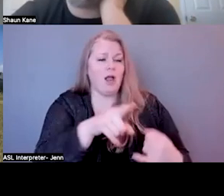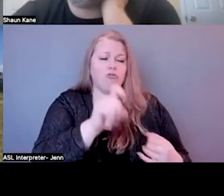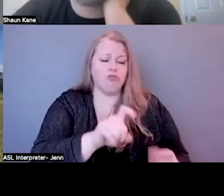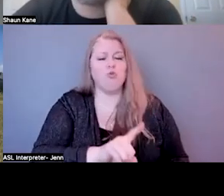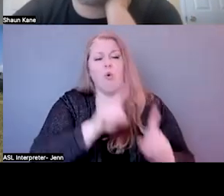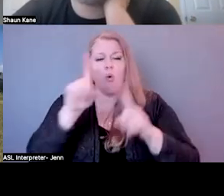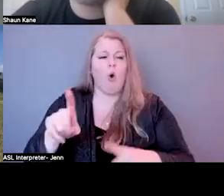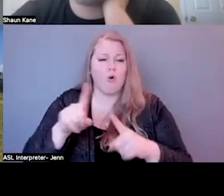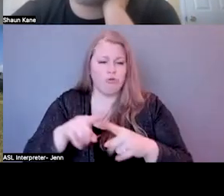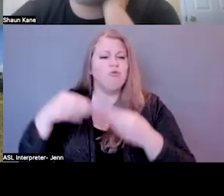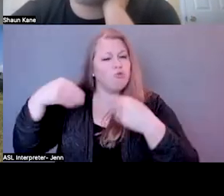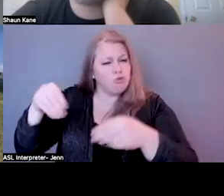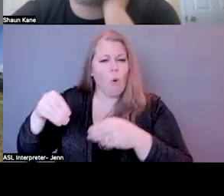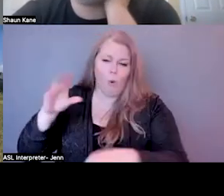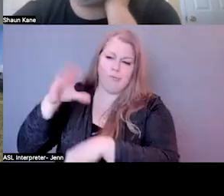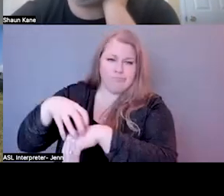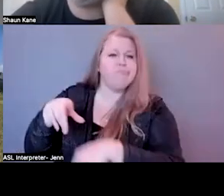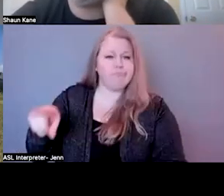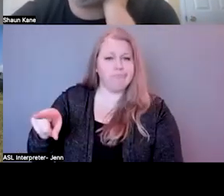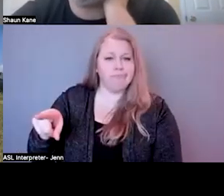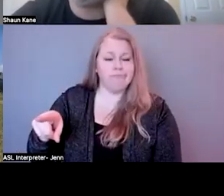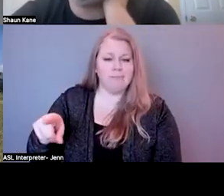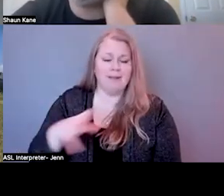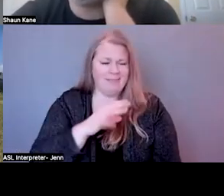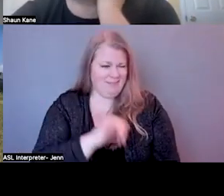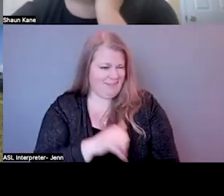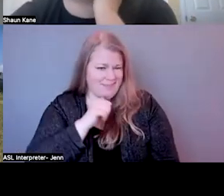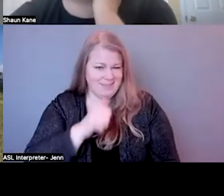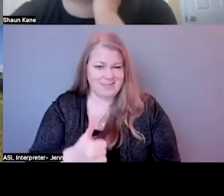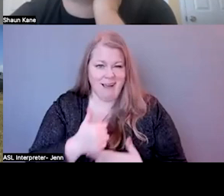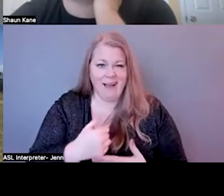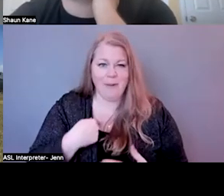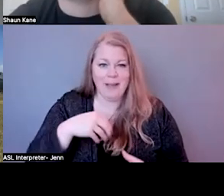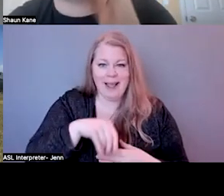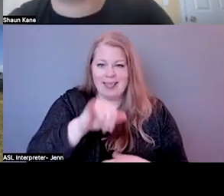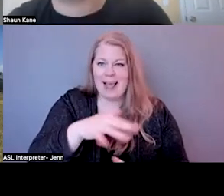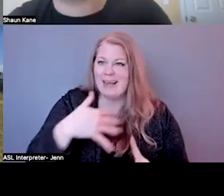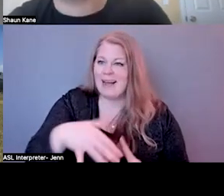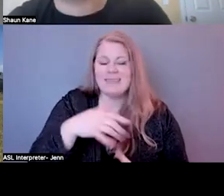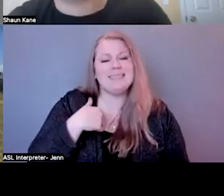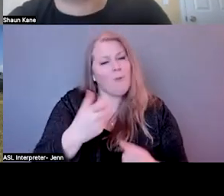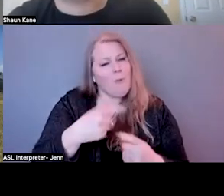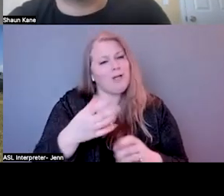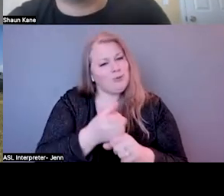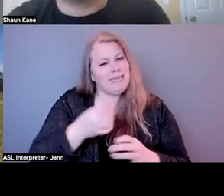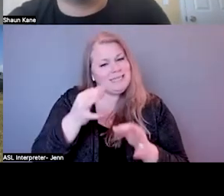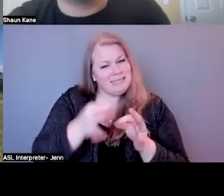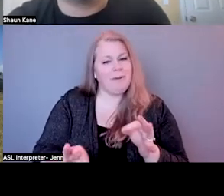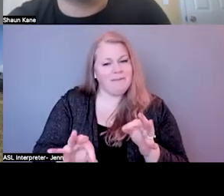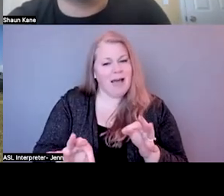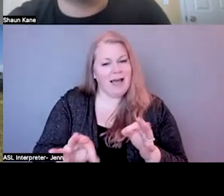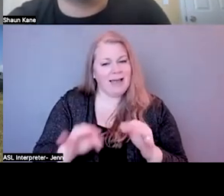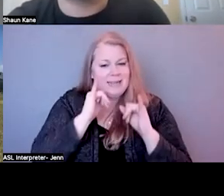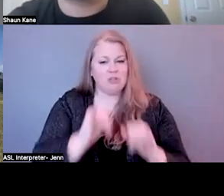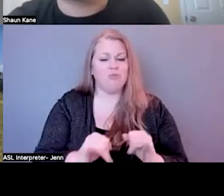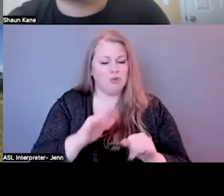a bricks and mortar store, which really wasn't helpful in the context. What I wanted was simplified instructions